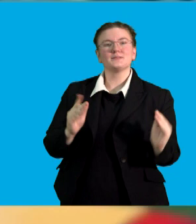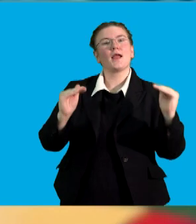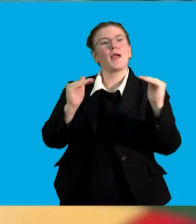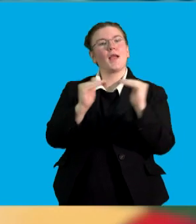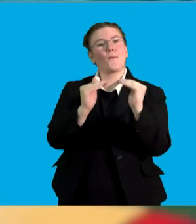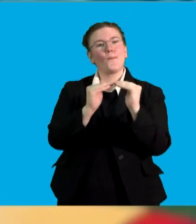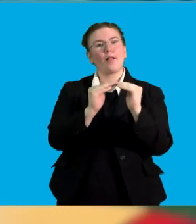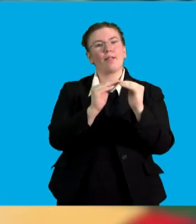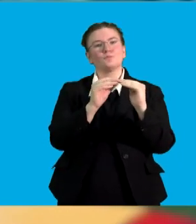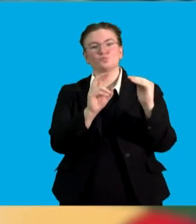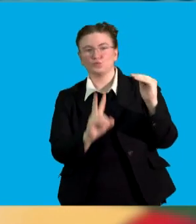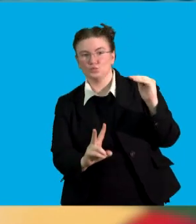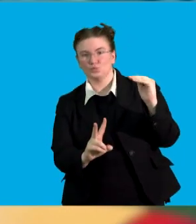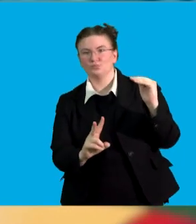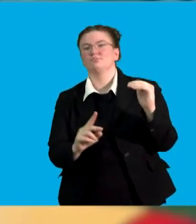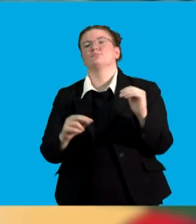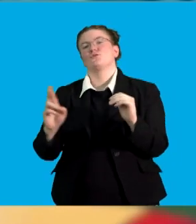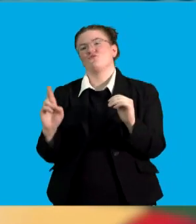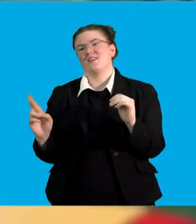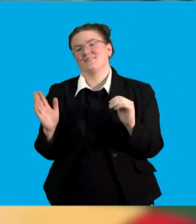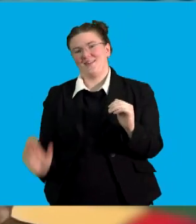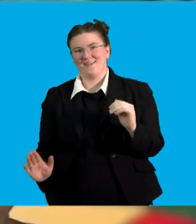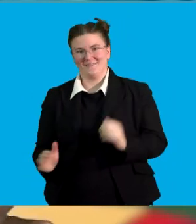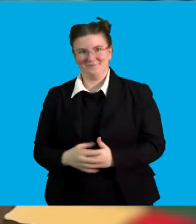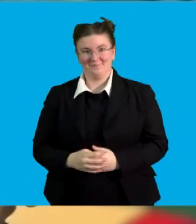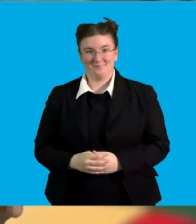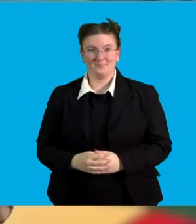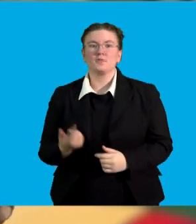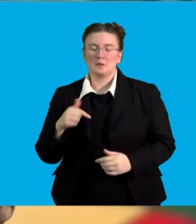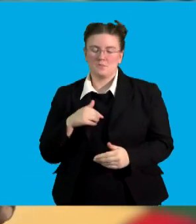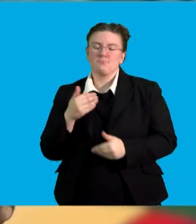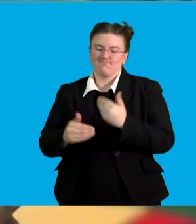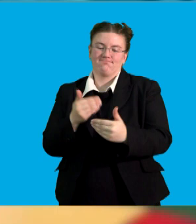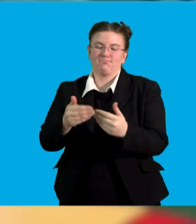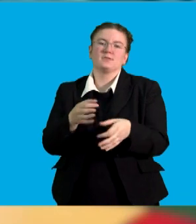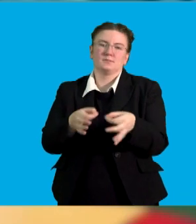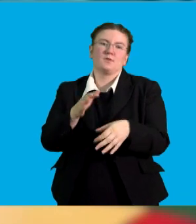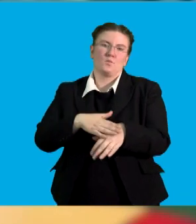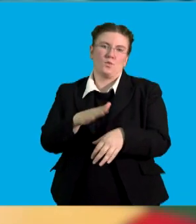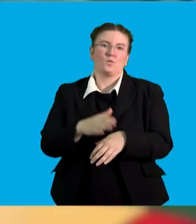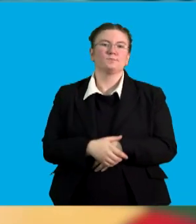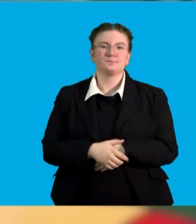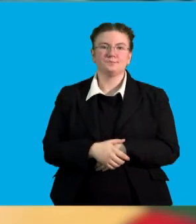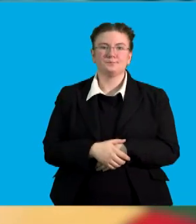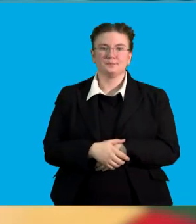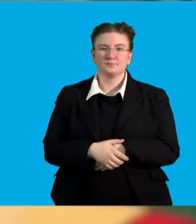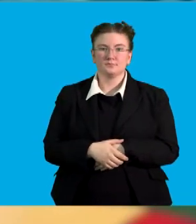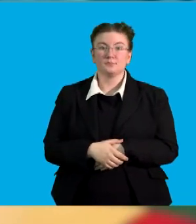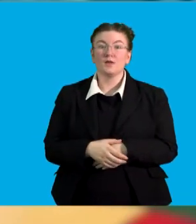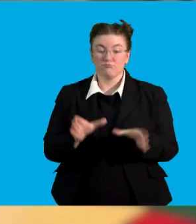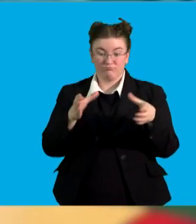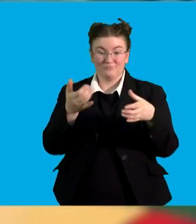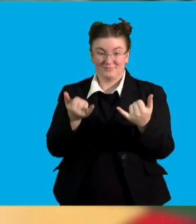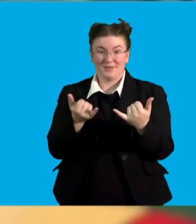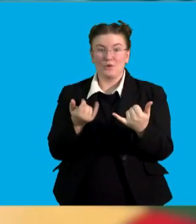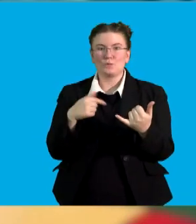equal number of atoms as on the right-hand side. No? However, we're going to do that as we proceed with the lesson. So